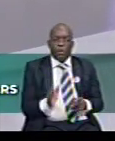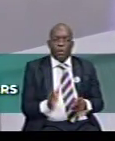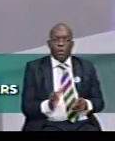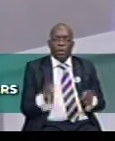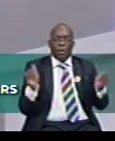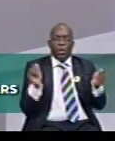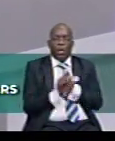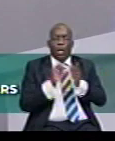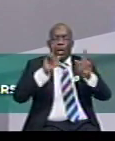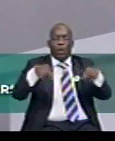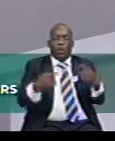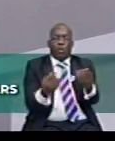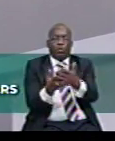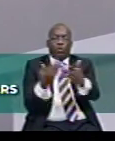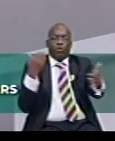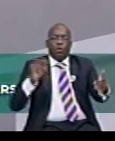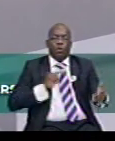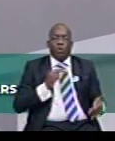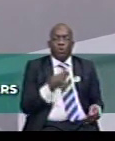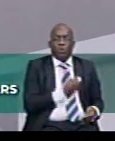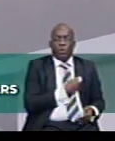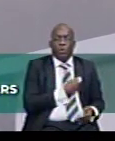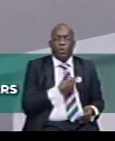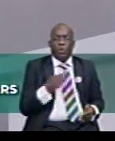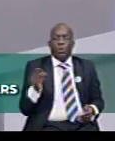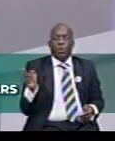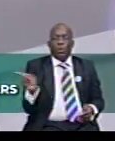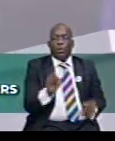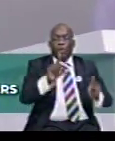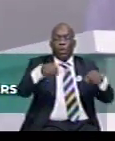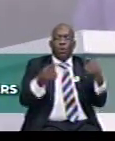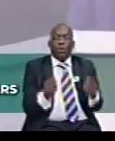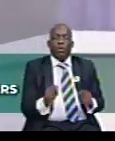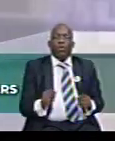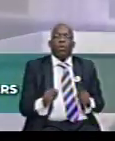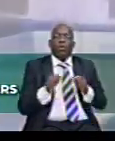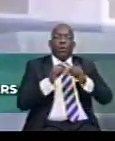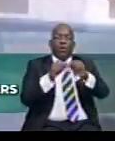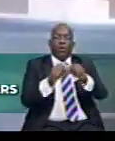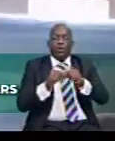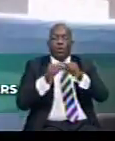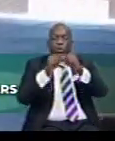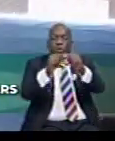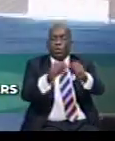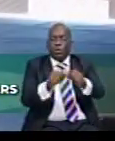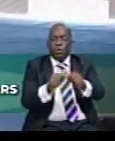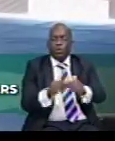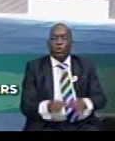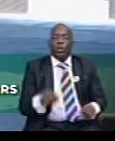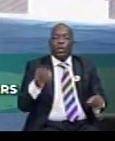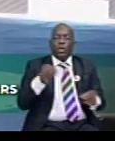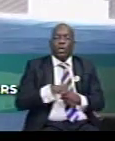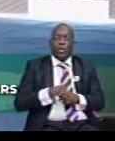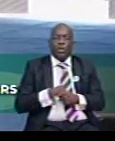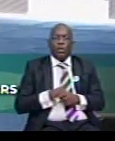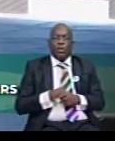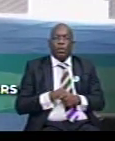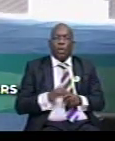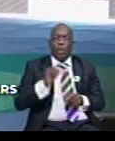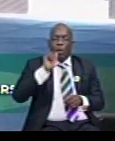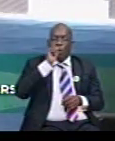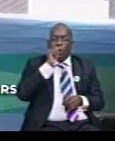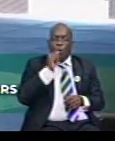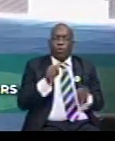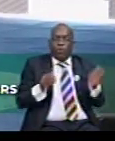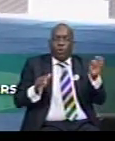went before us. They went on and on in enduring power.